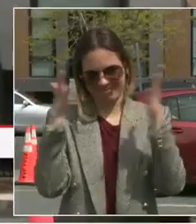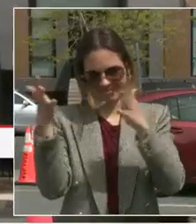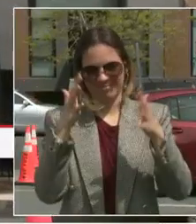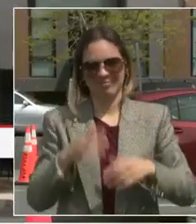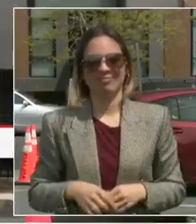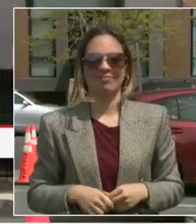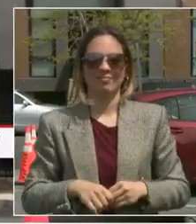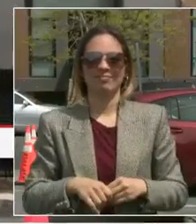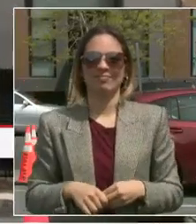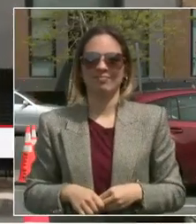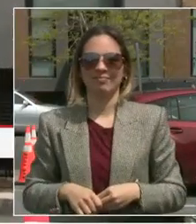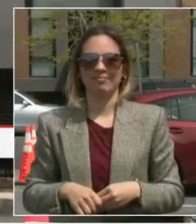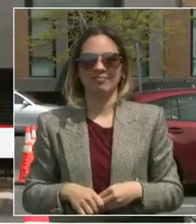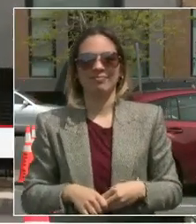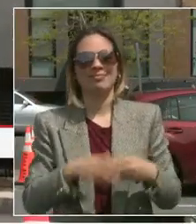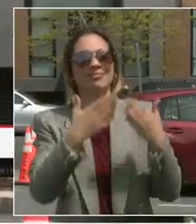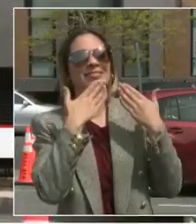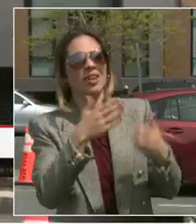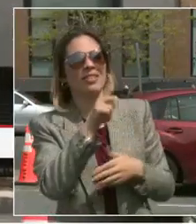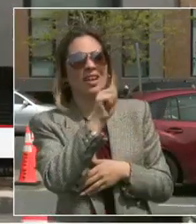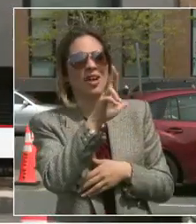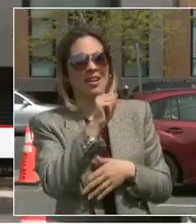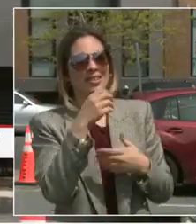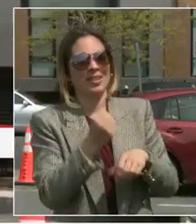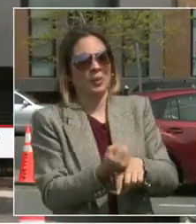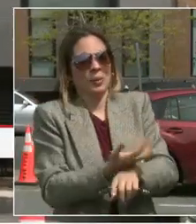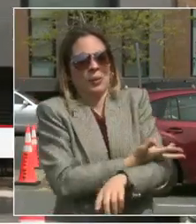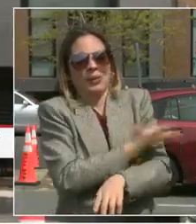Thank you, Laura. I just got goosebumps.